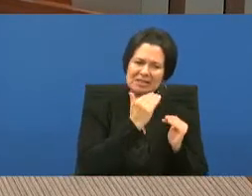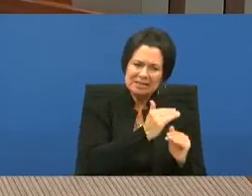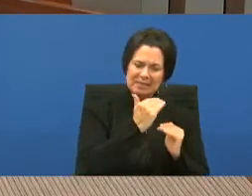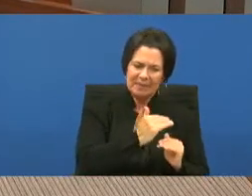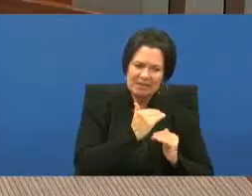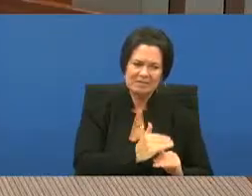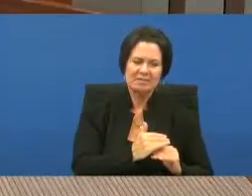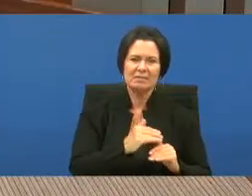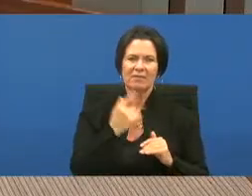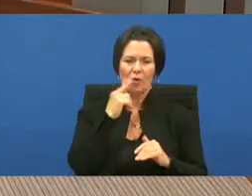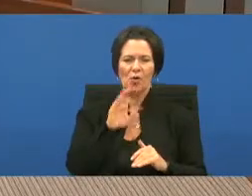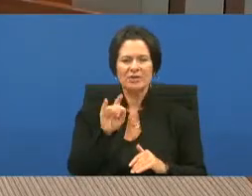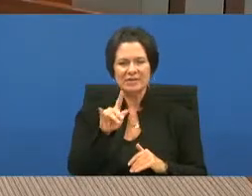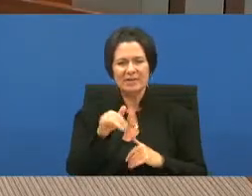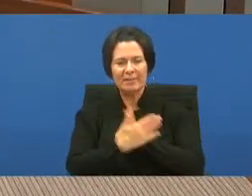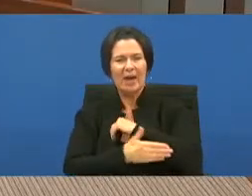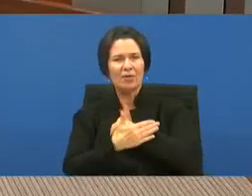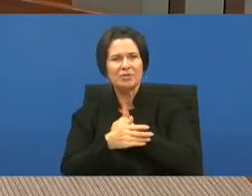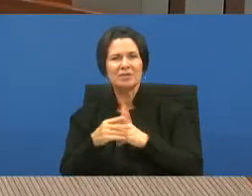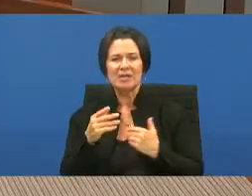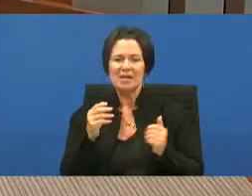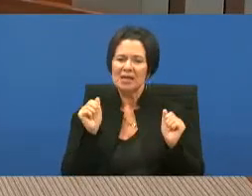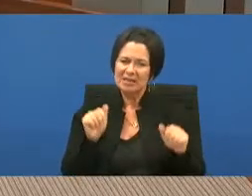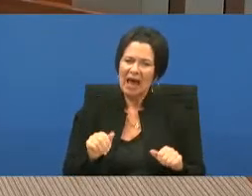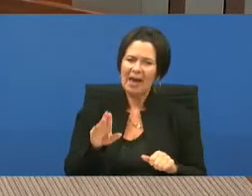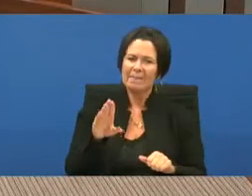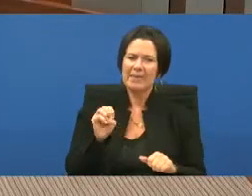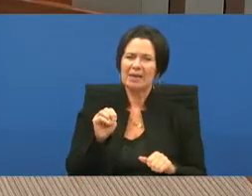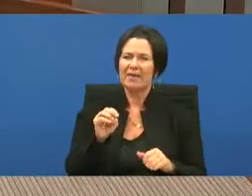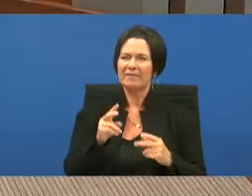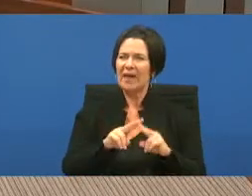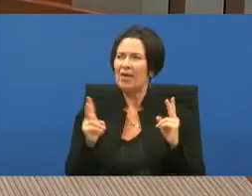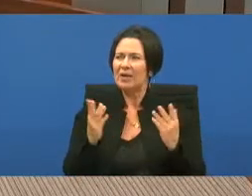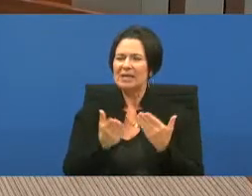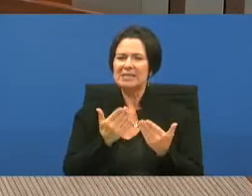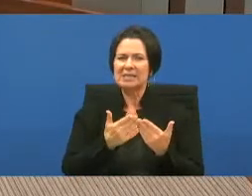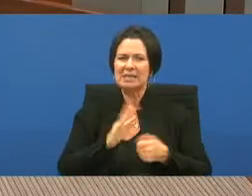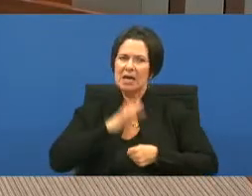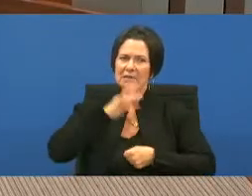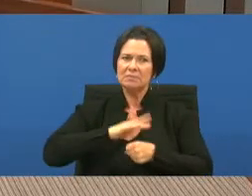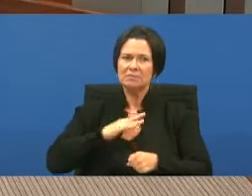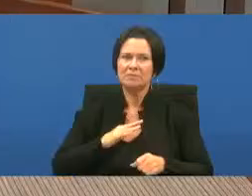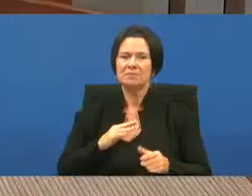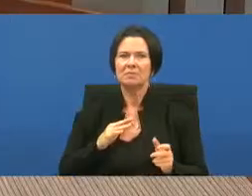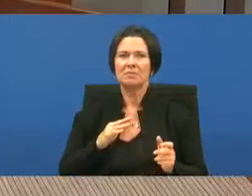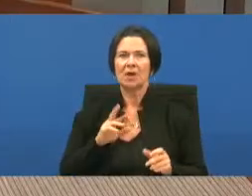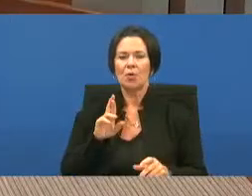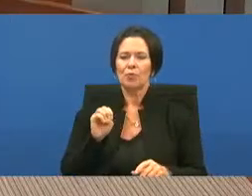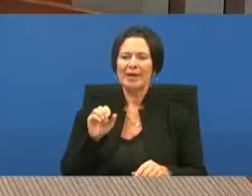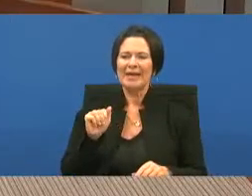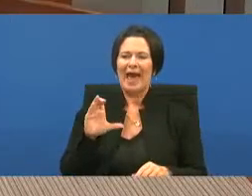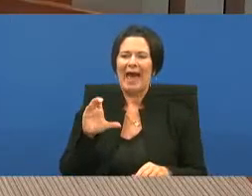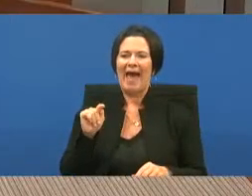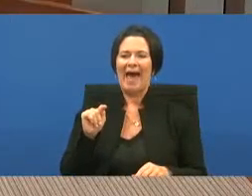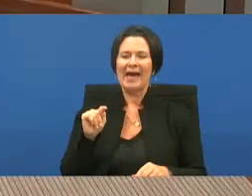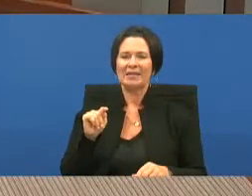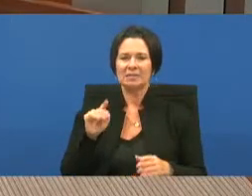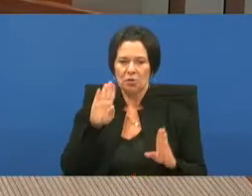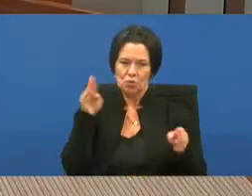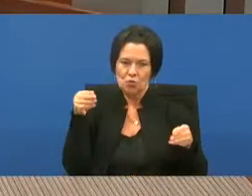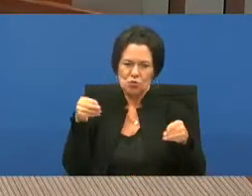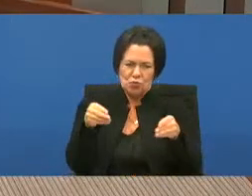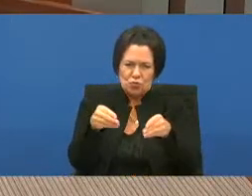Parish. It's real easy to be very reactionary in those times and hyper-focused on the